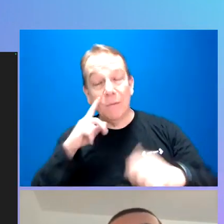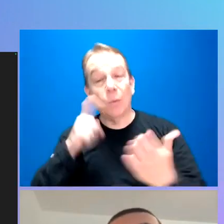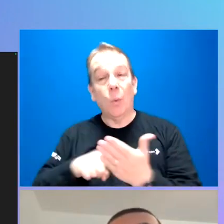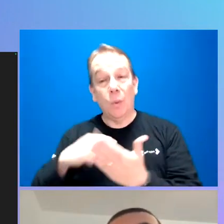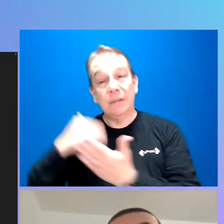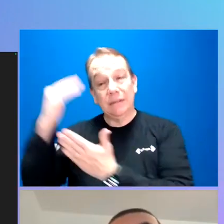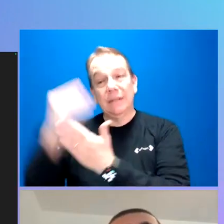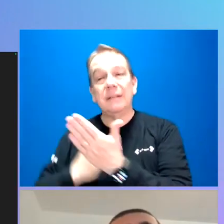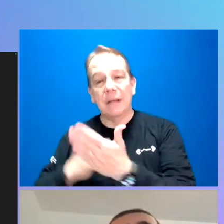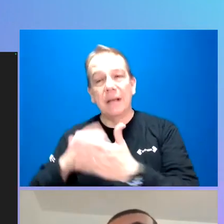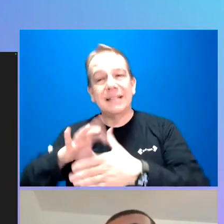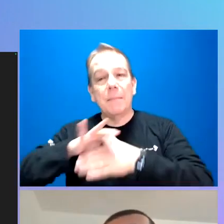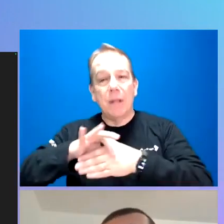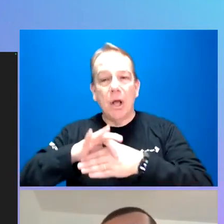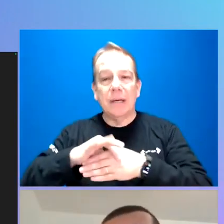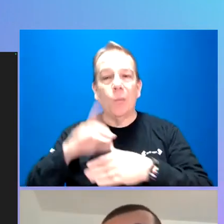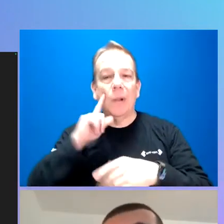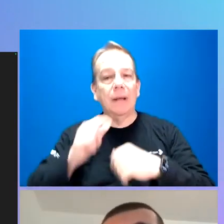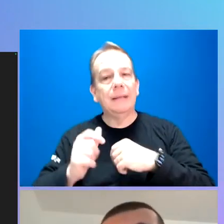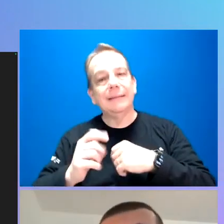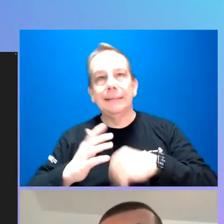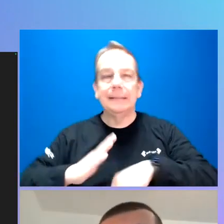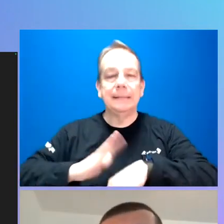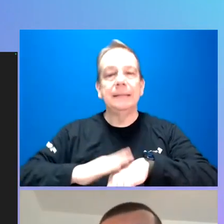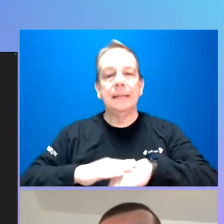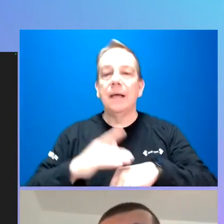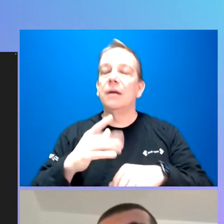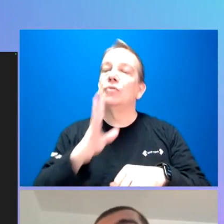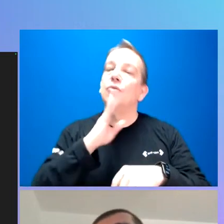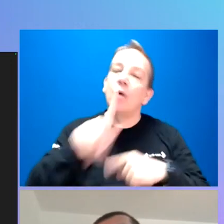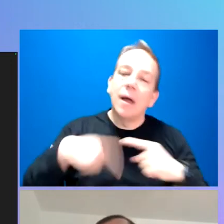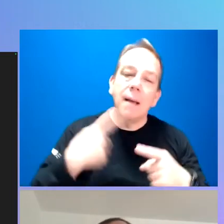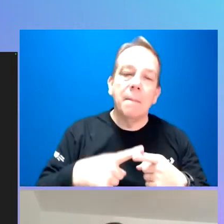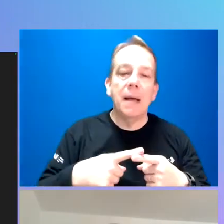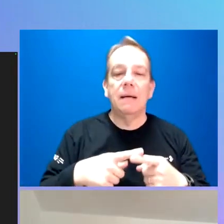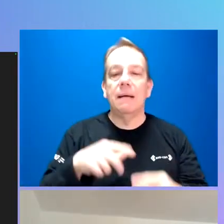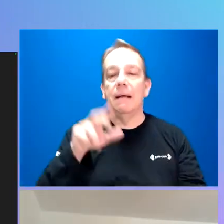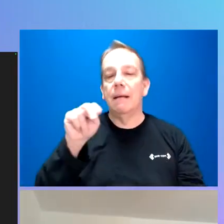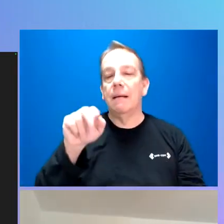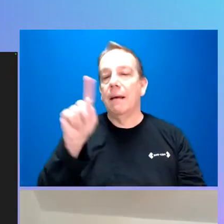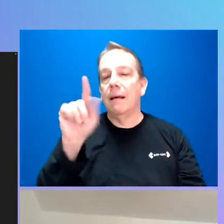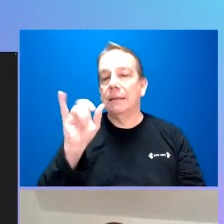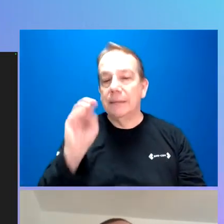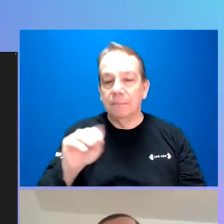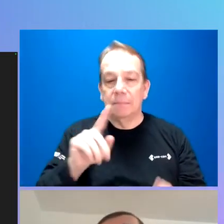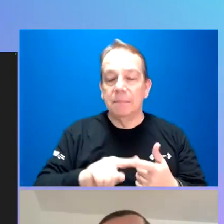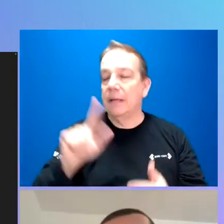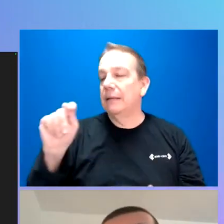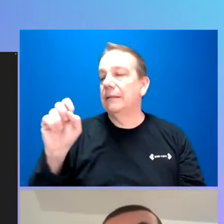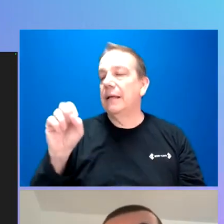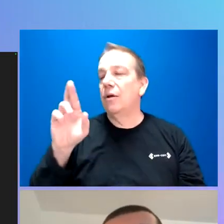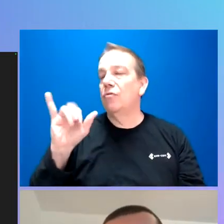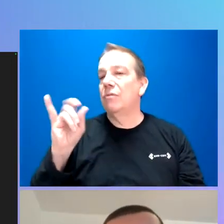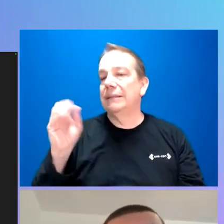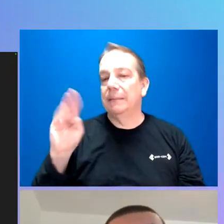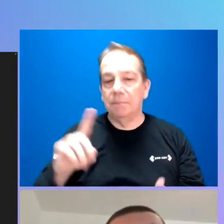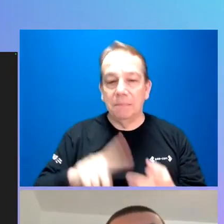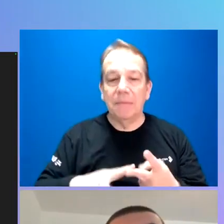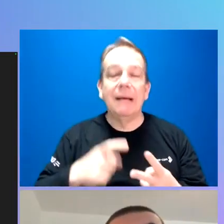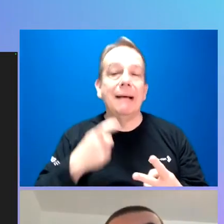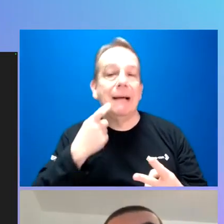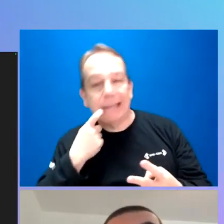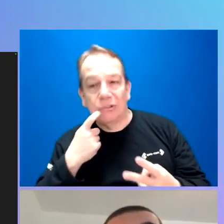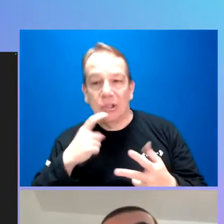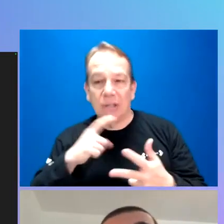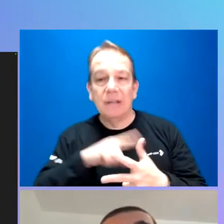there's a content warning. This is because my talk references Nazism, terrorism, and addiction, just because